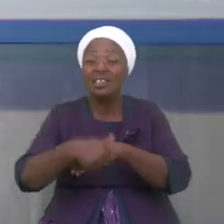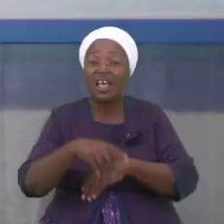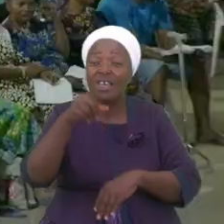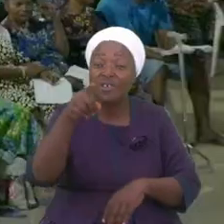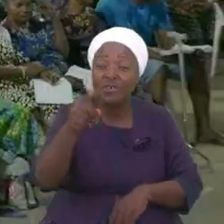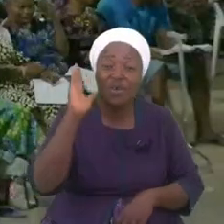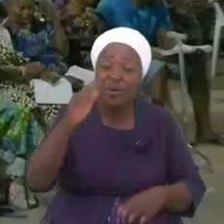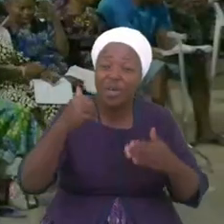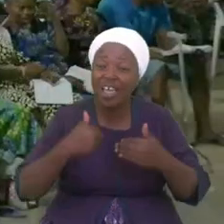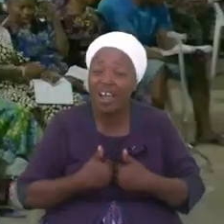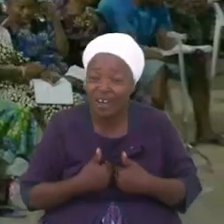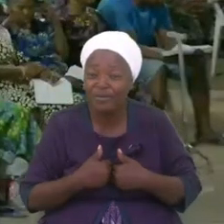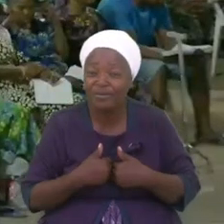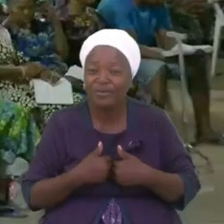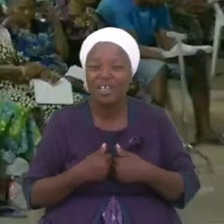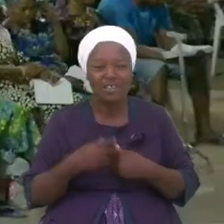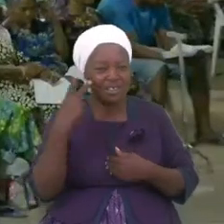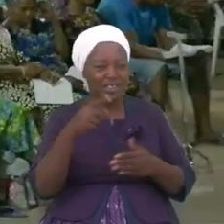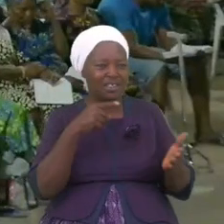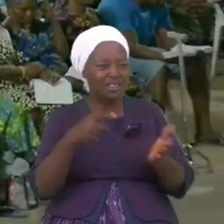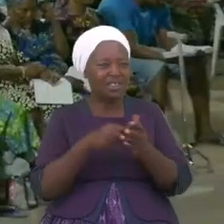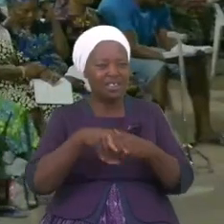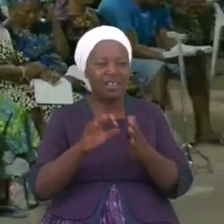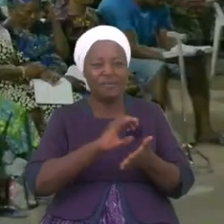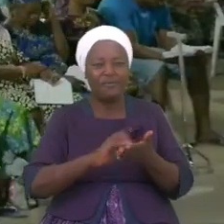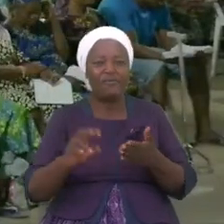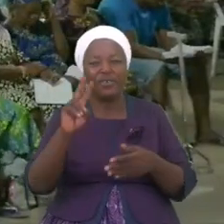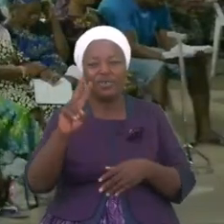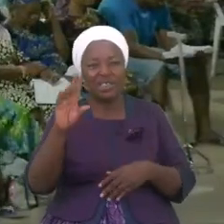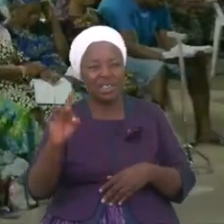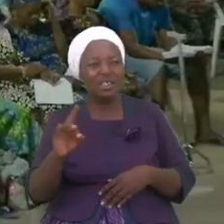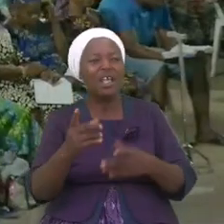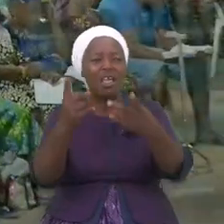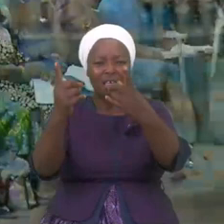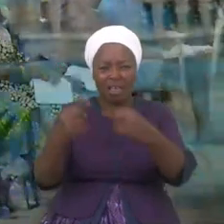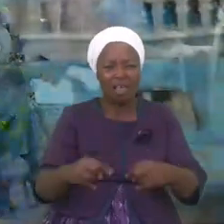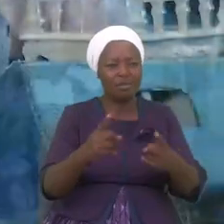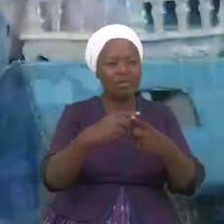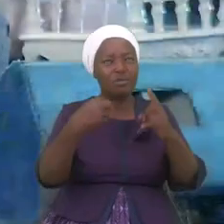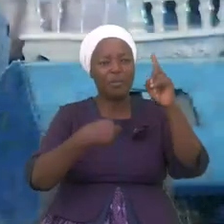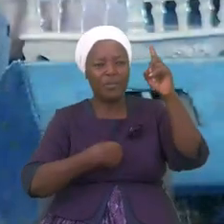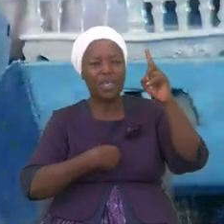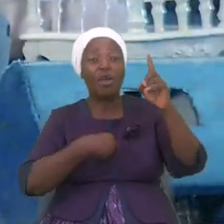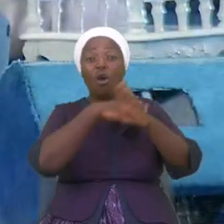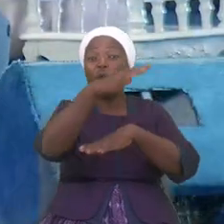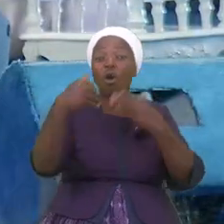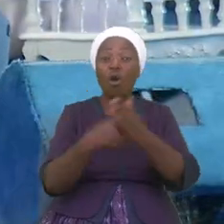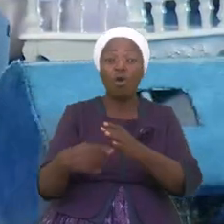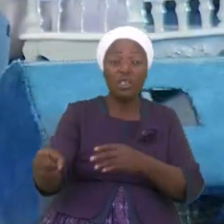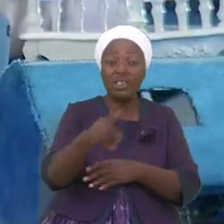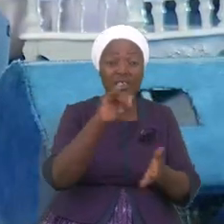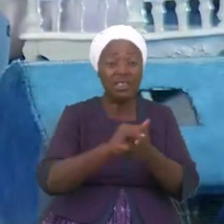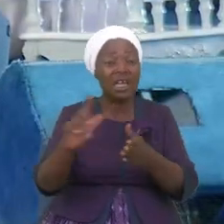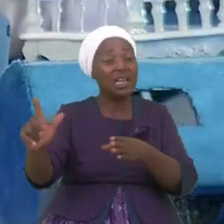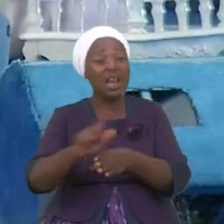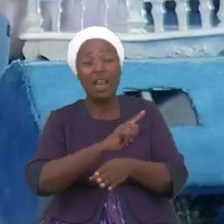have. Look at this in verse 28. Come unto me, all ye that